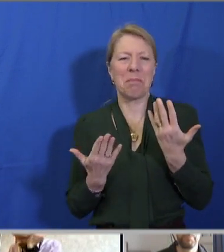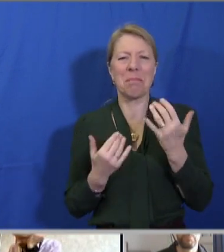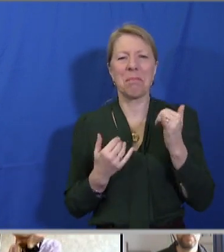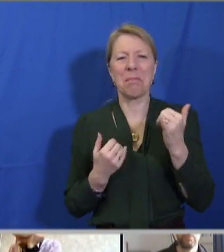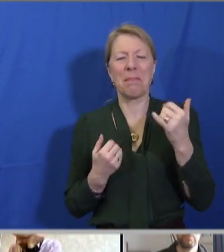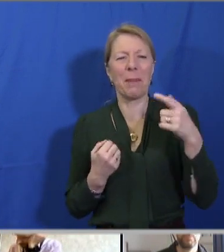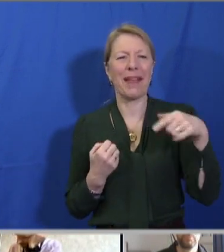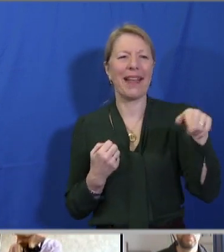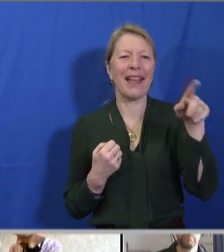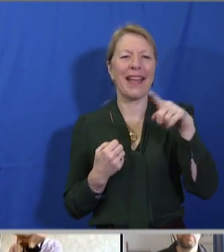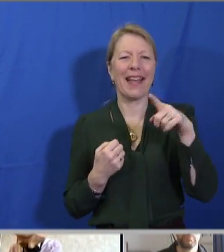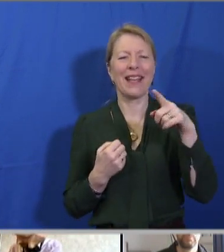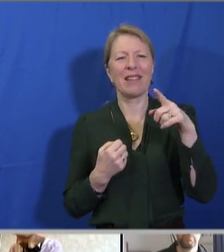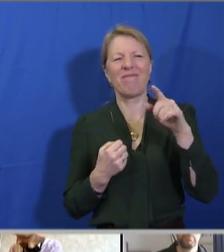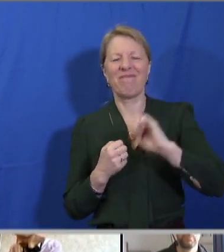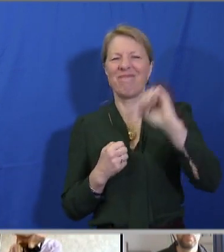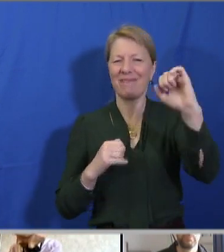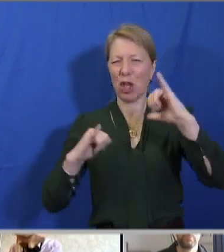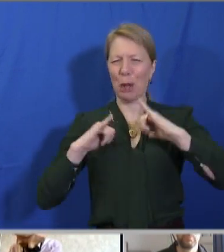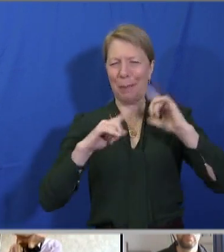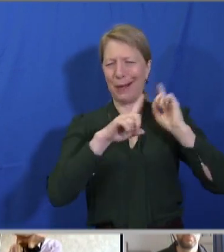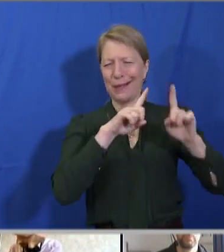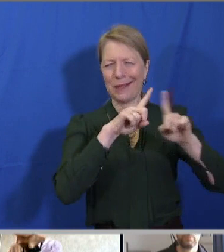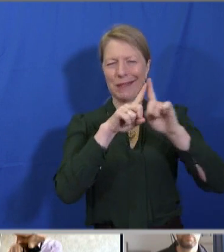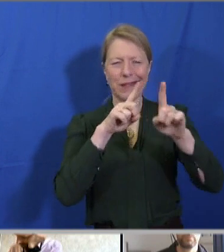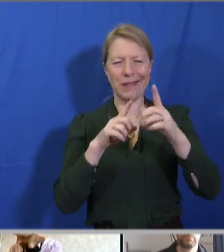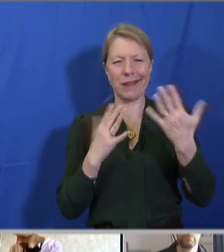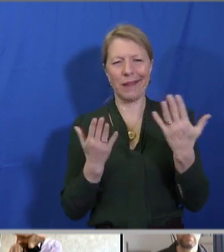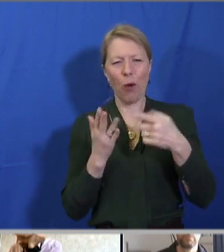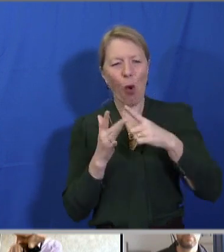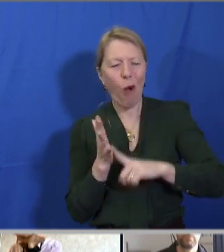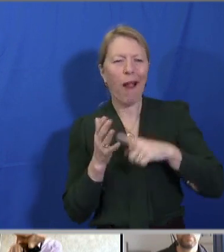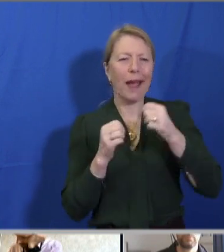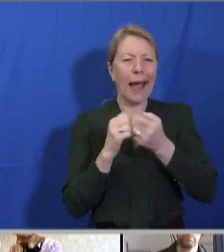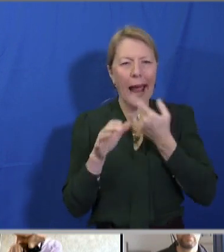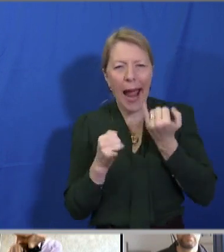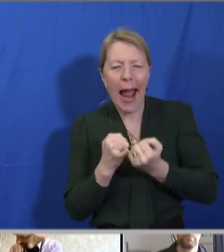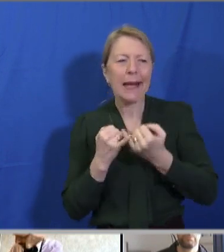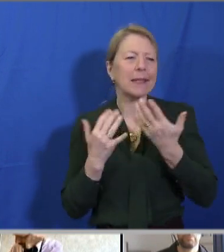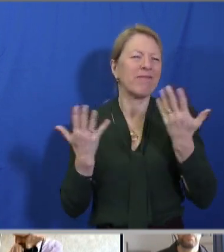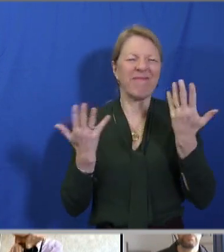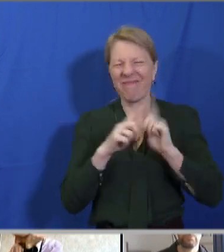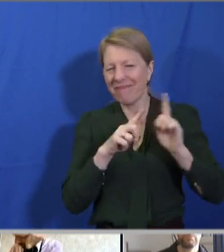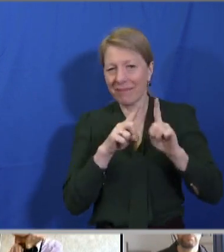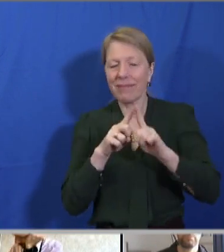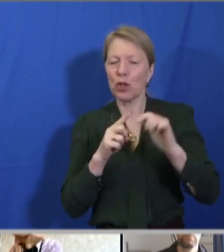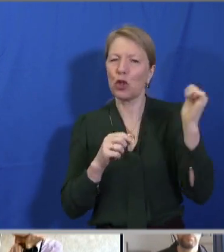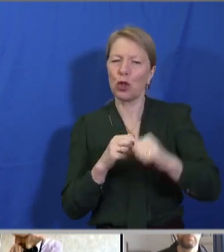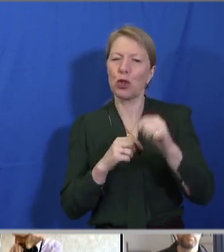that, should be making those who can utilise full PPE and wear face